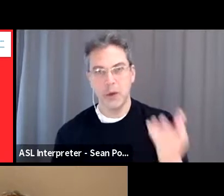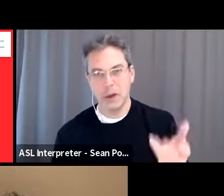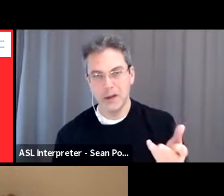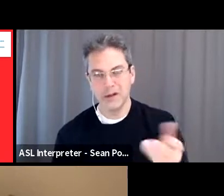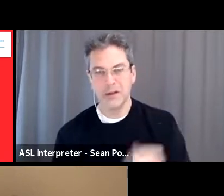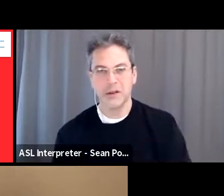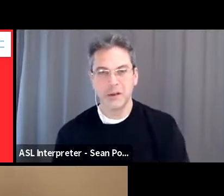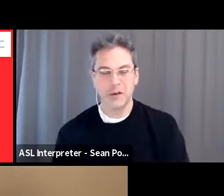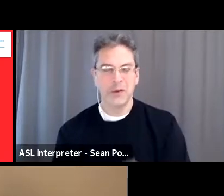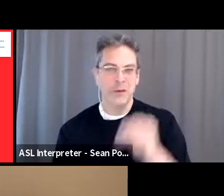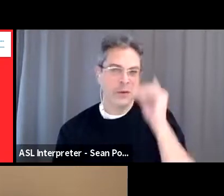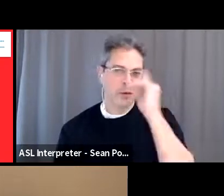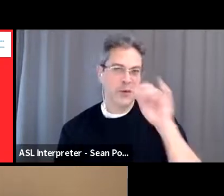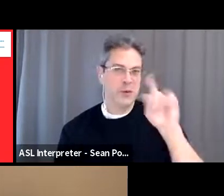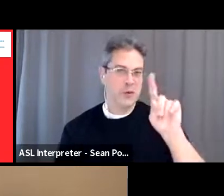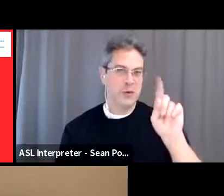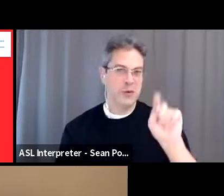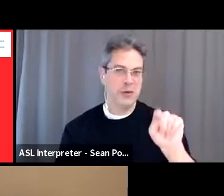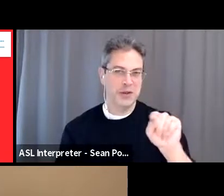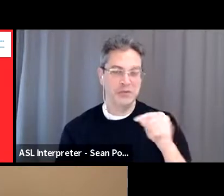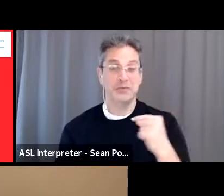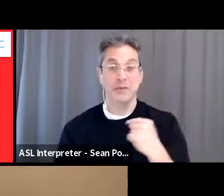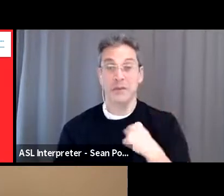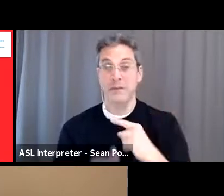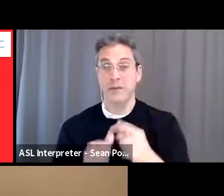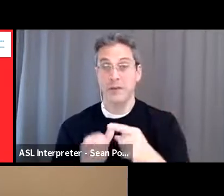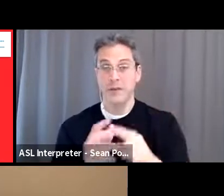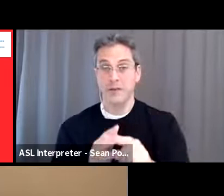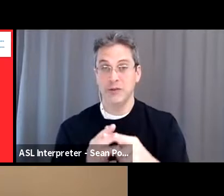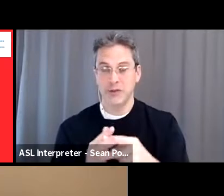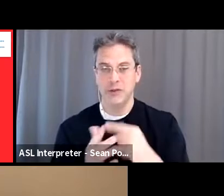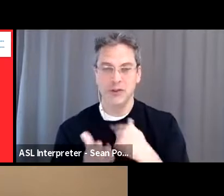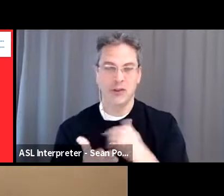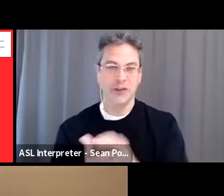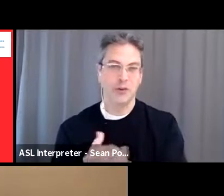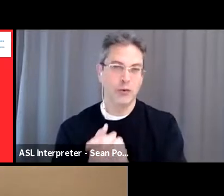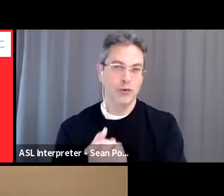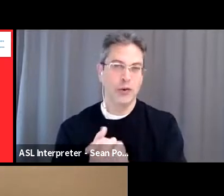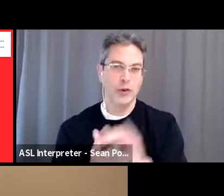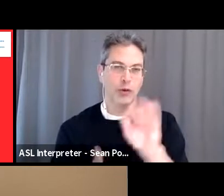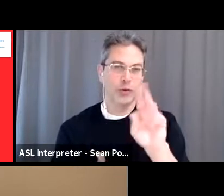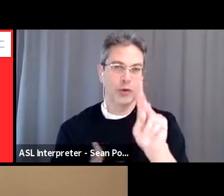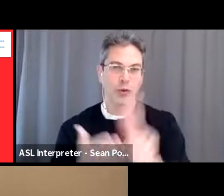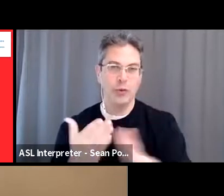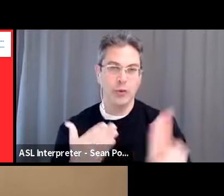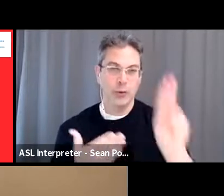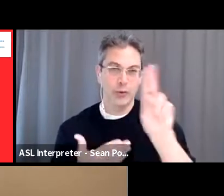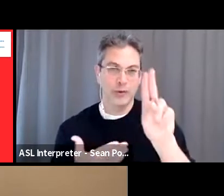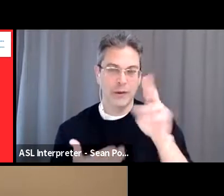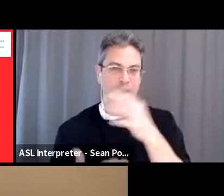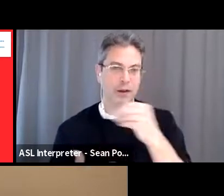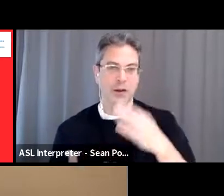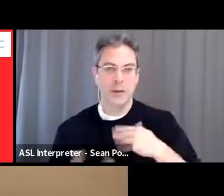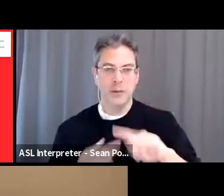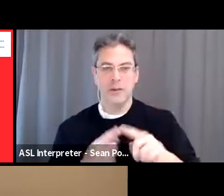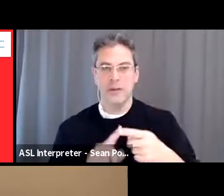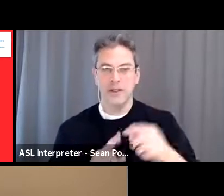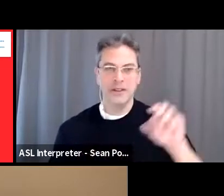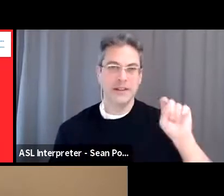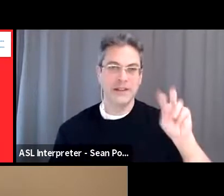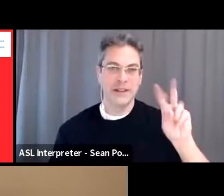what a question. Let me start by congratulating York University and my friends Stephen and